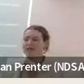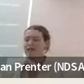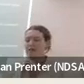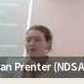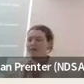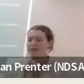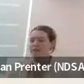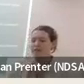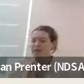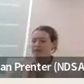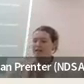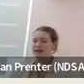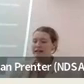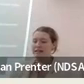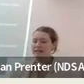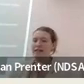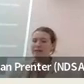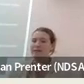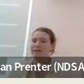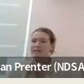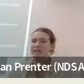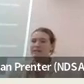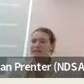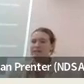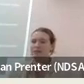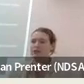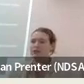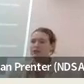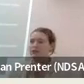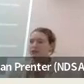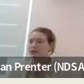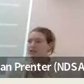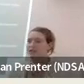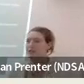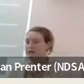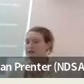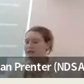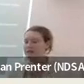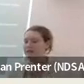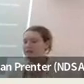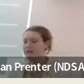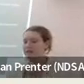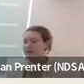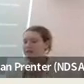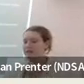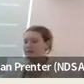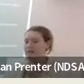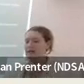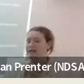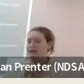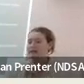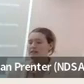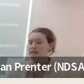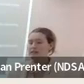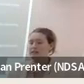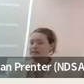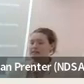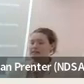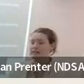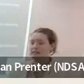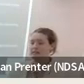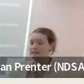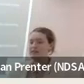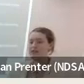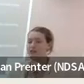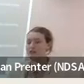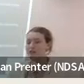associations. We do this with NZISA, which is the International Students Association in New Zealand and in the